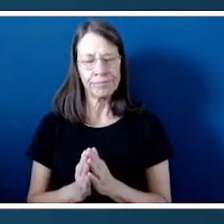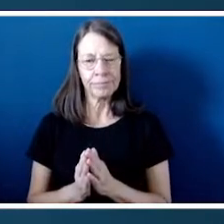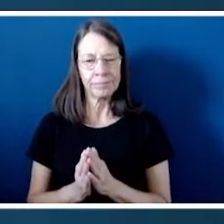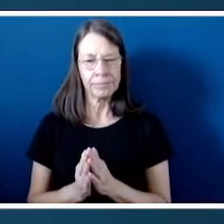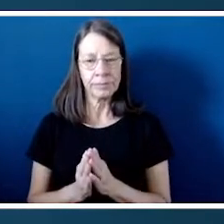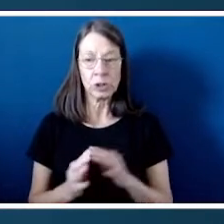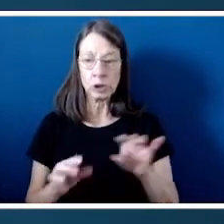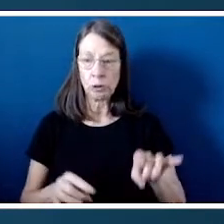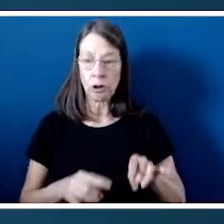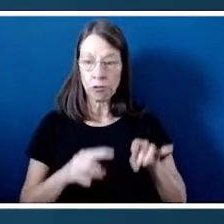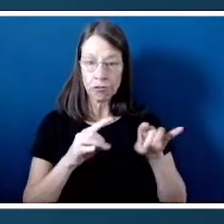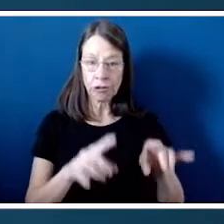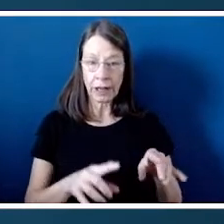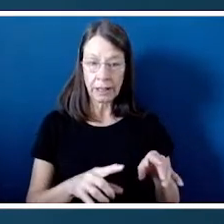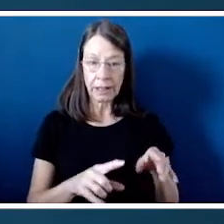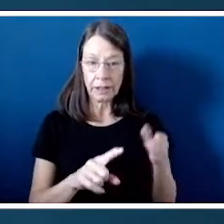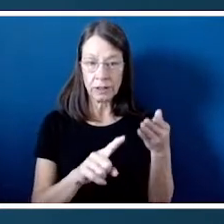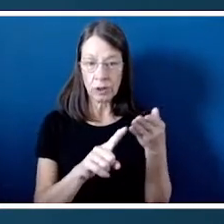Australia in